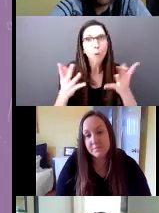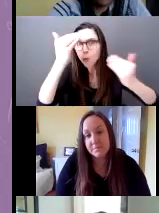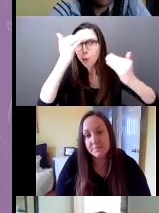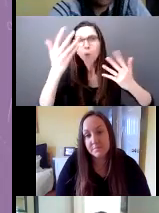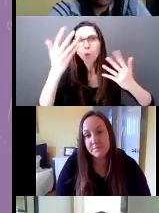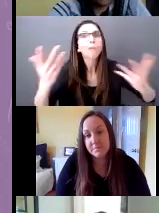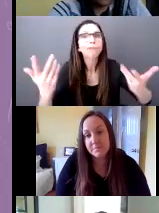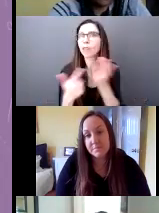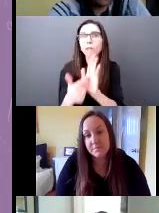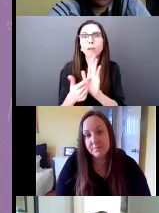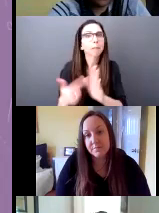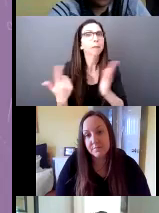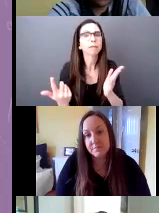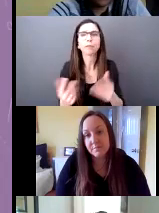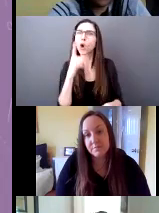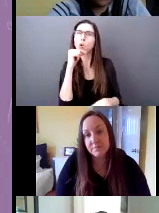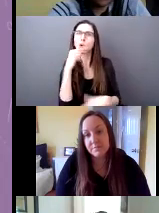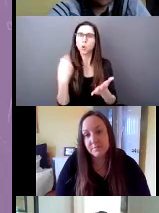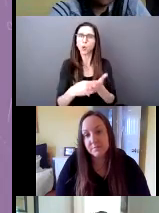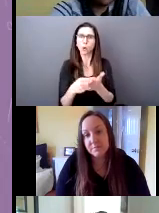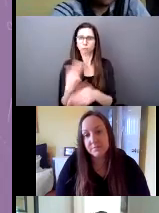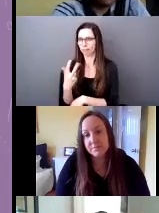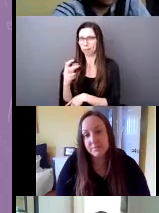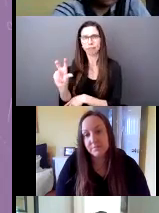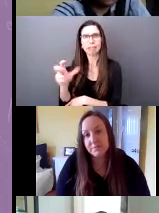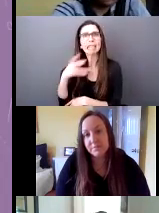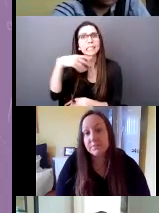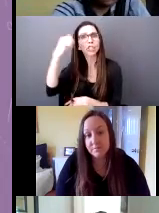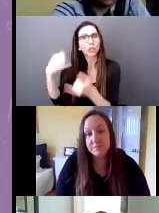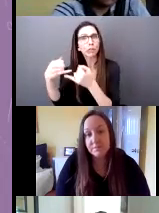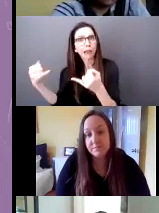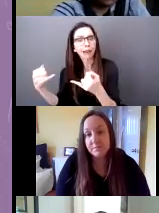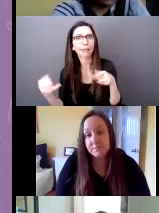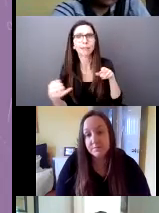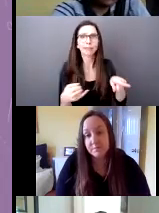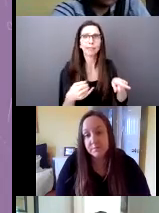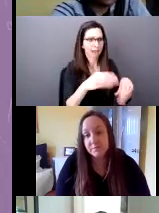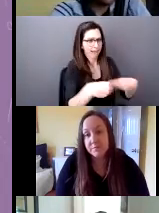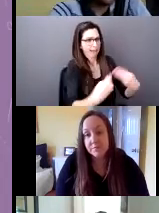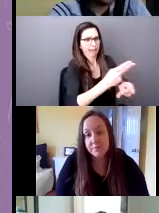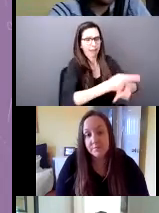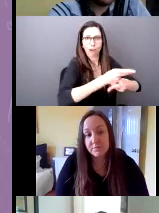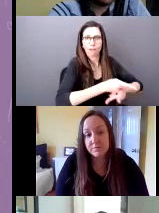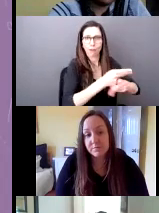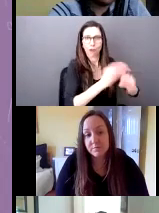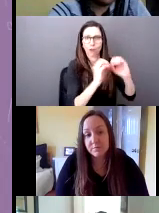funds the senior safety line as well as the caregiver organization.